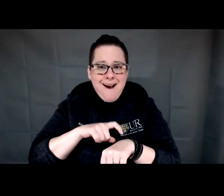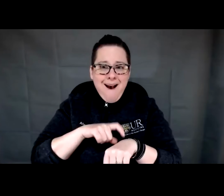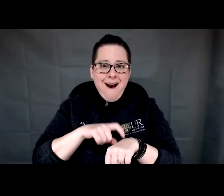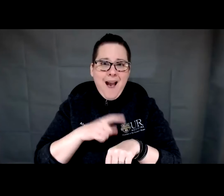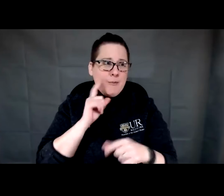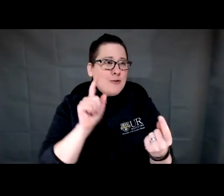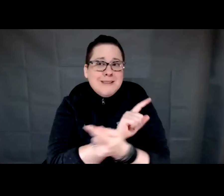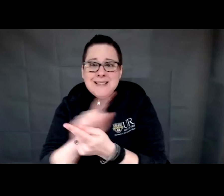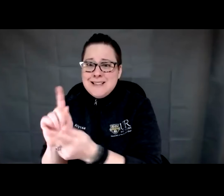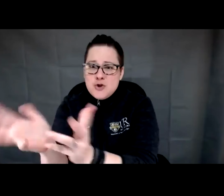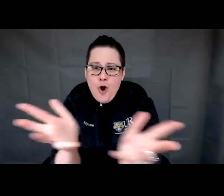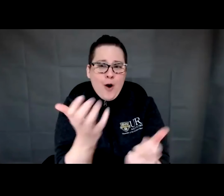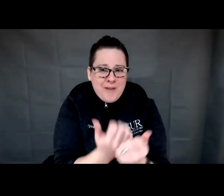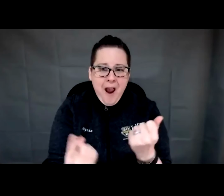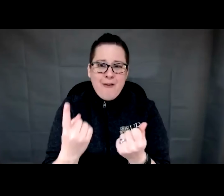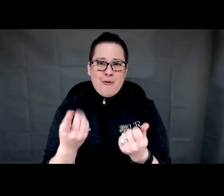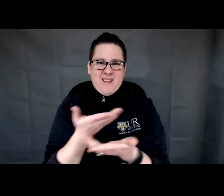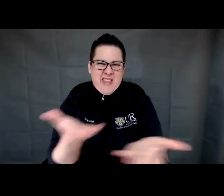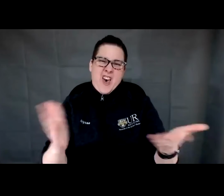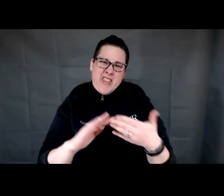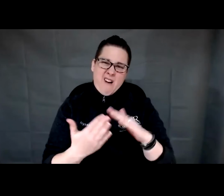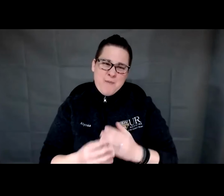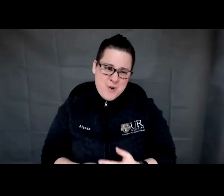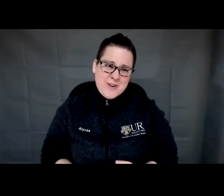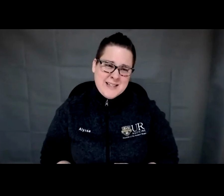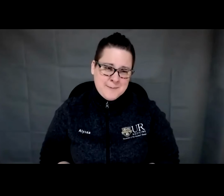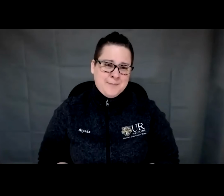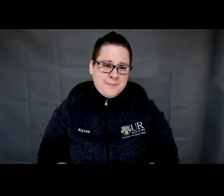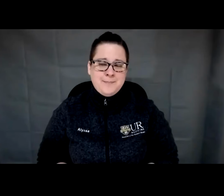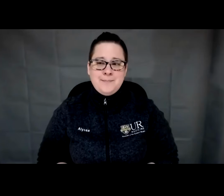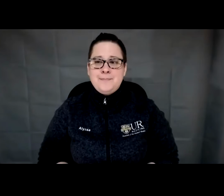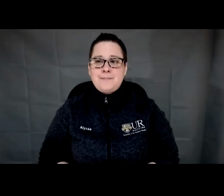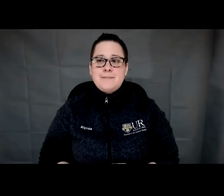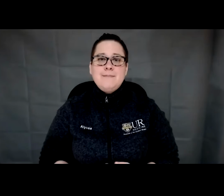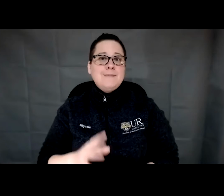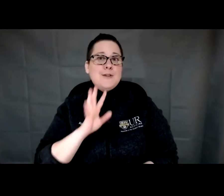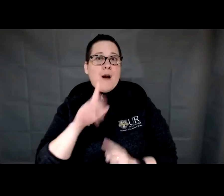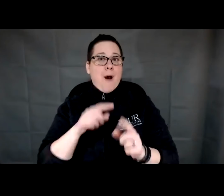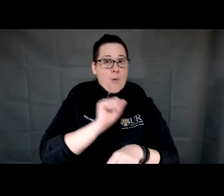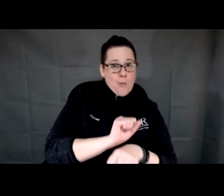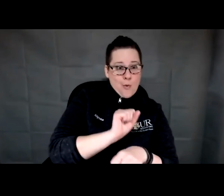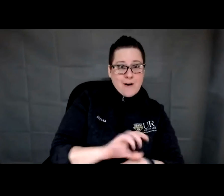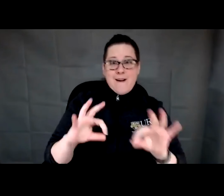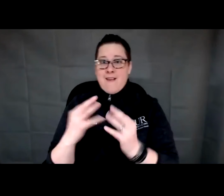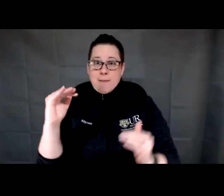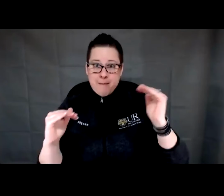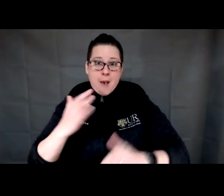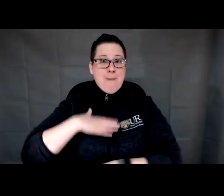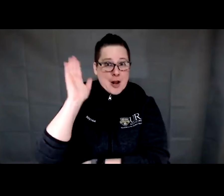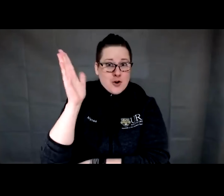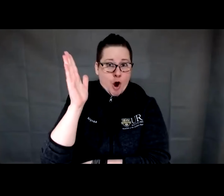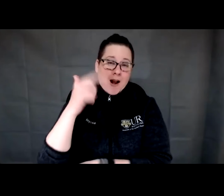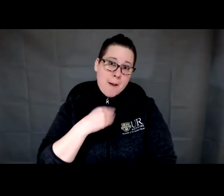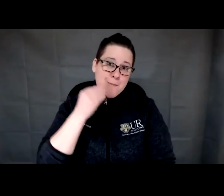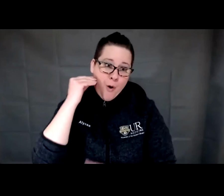get to interact with all of the amazing community that you have there. So speaking of work-family balance, I'm giving my talk from home